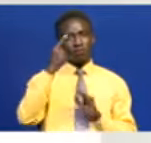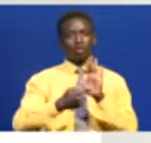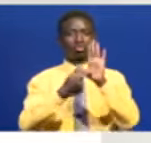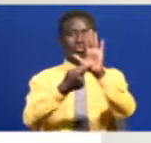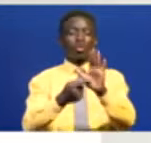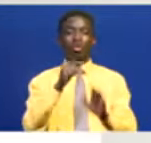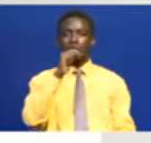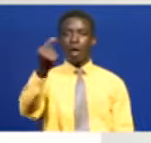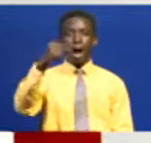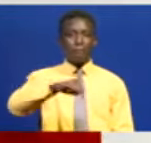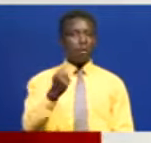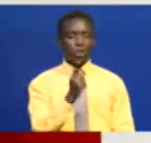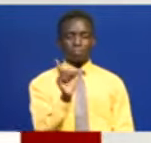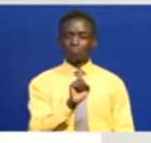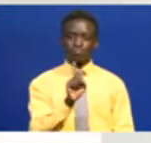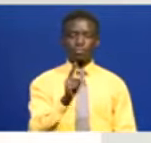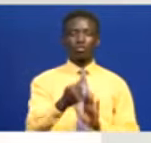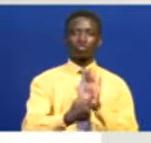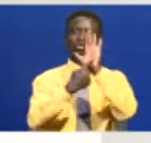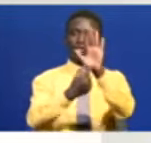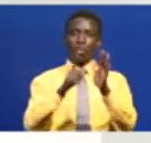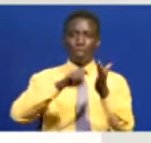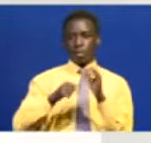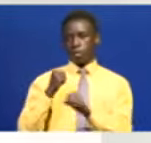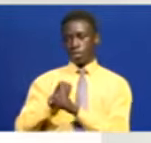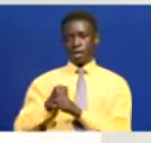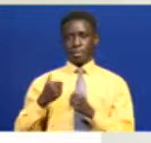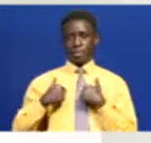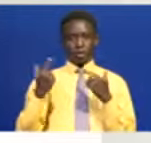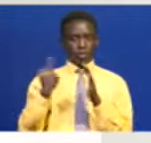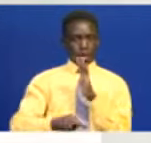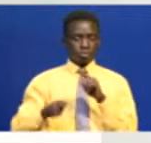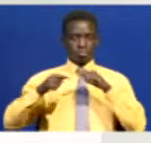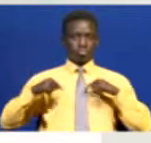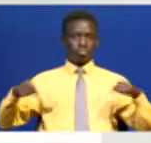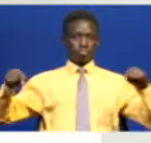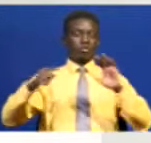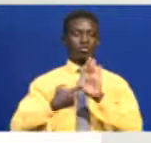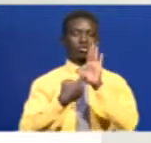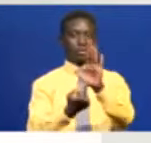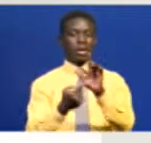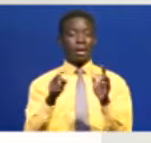is exhibition. Mm. And also for like Kenya right now, the trade, we want to change this narrative.